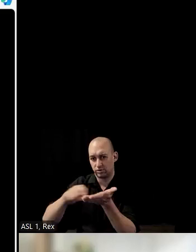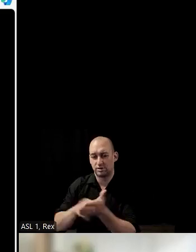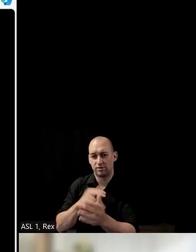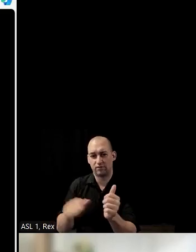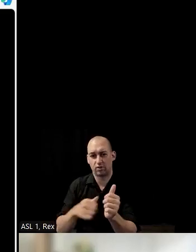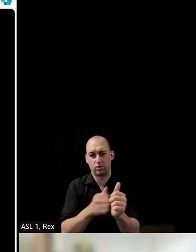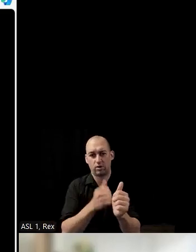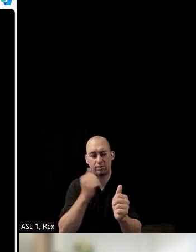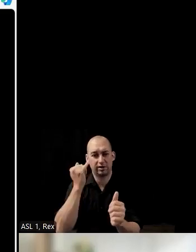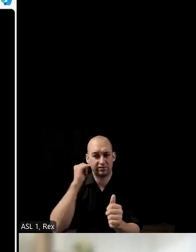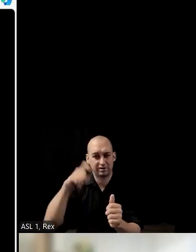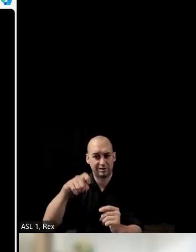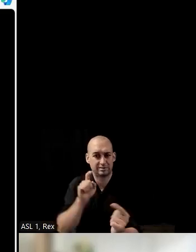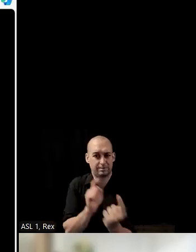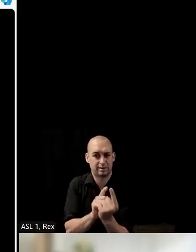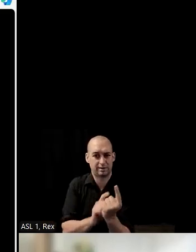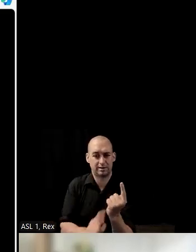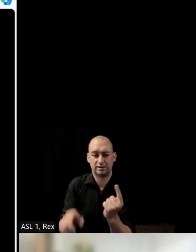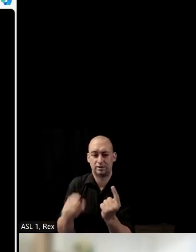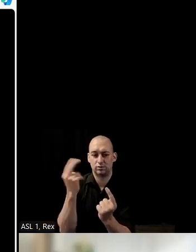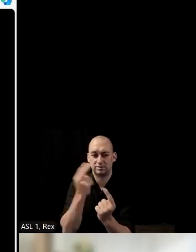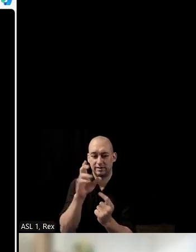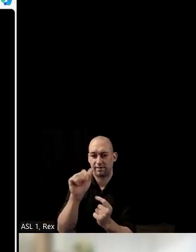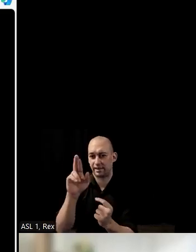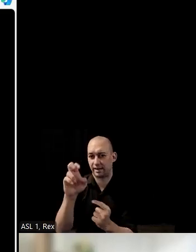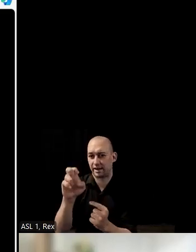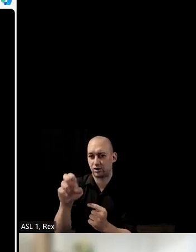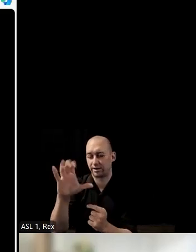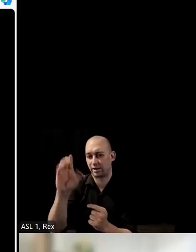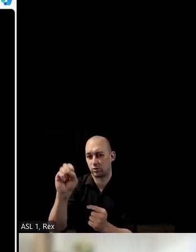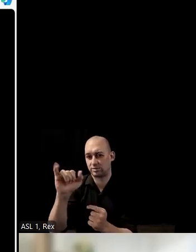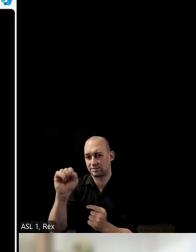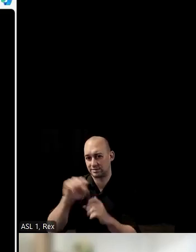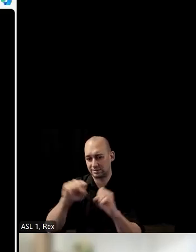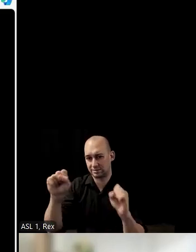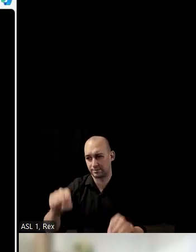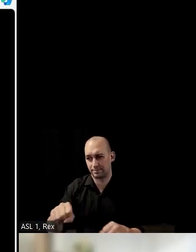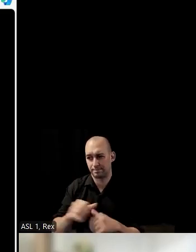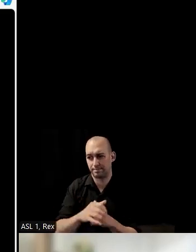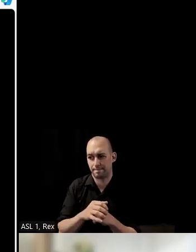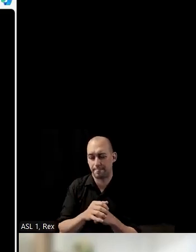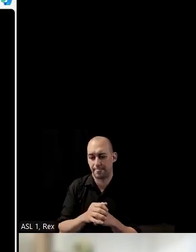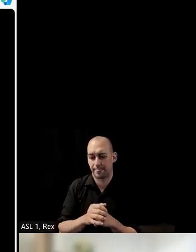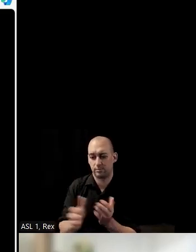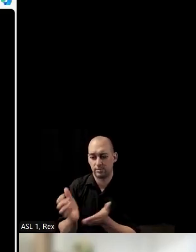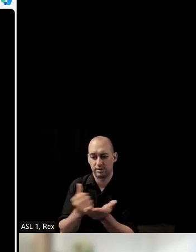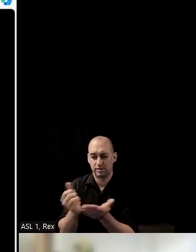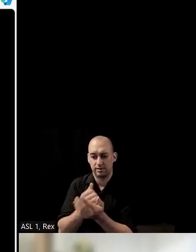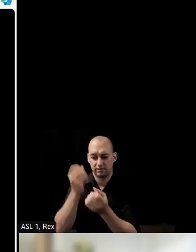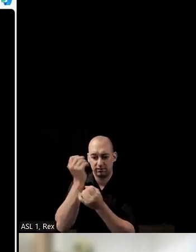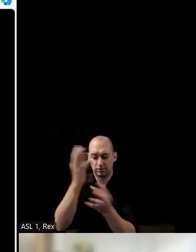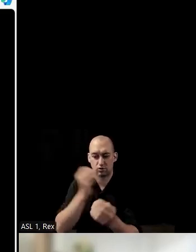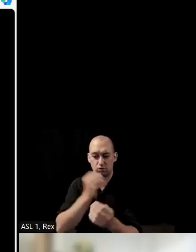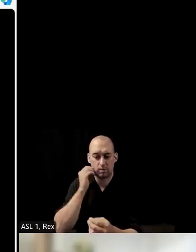on whether needs have been met using the care ecosystem protocols and resource materials. We collect information for home